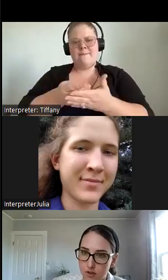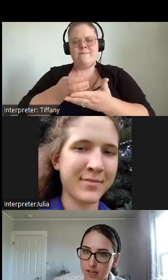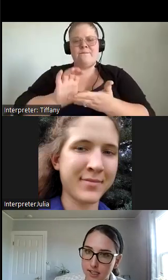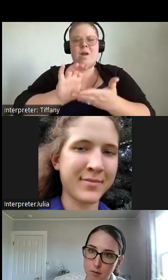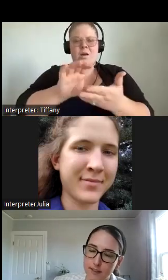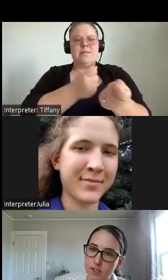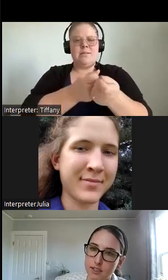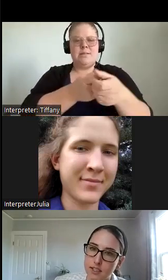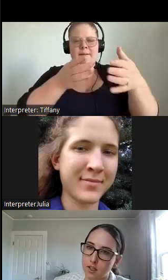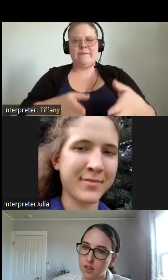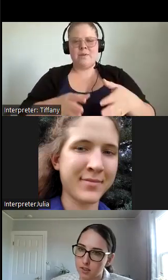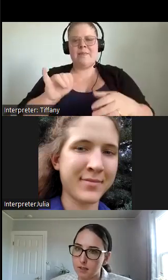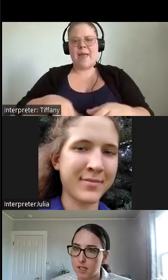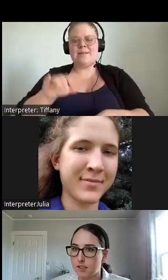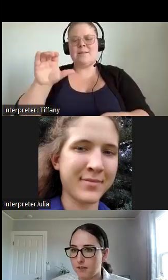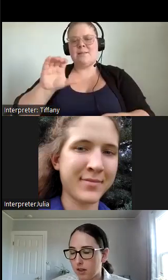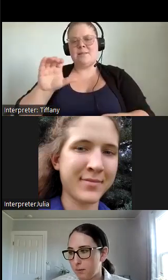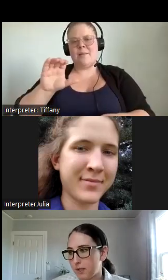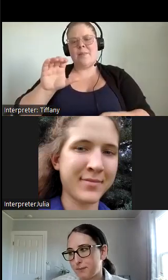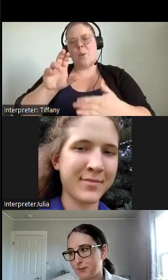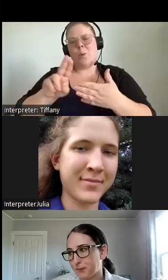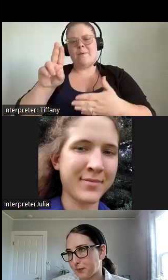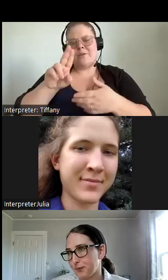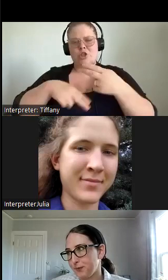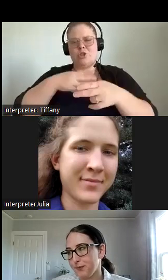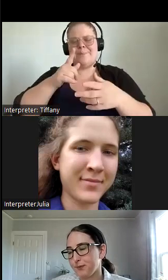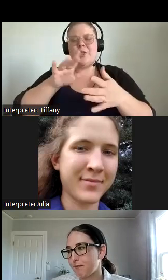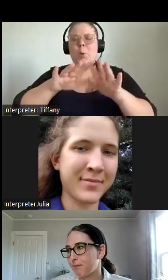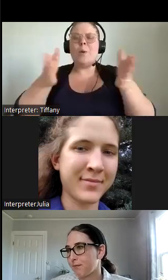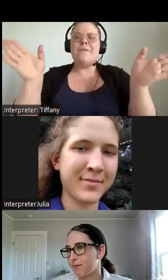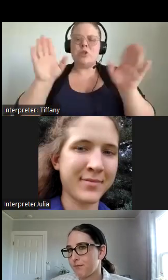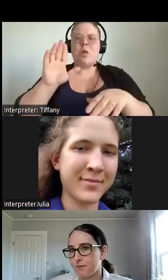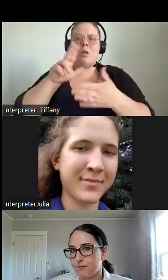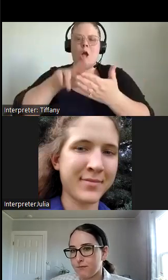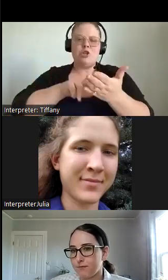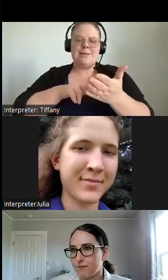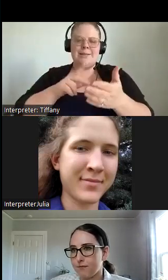universal contracting provisions that are currently being developed.